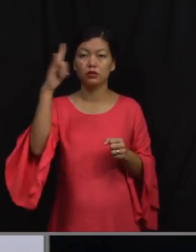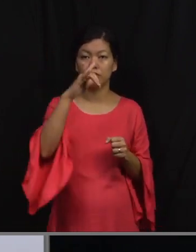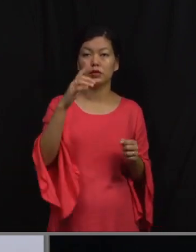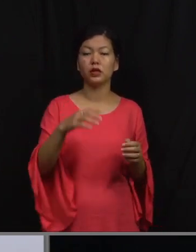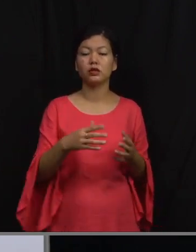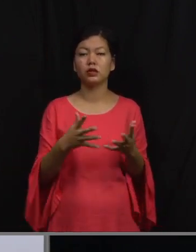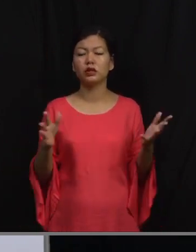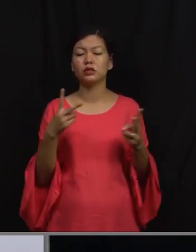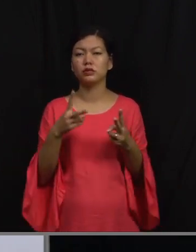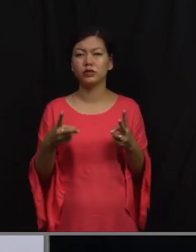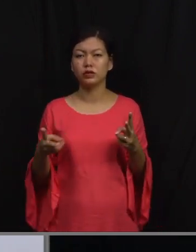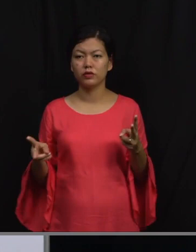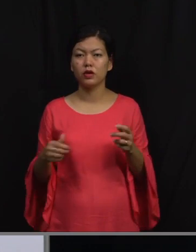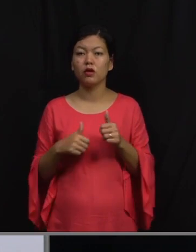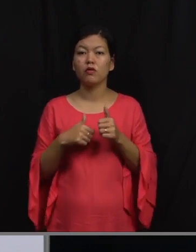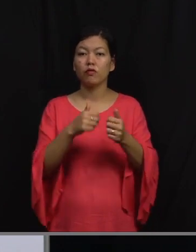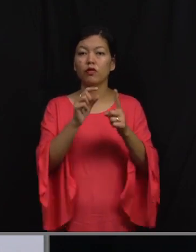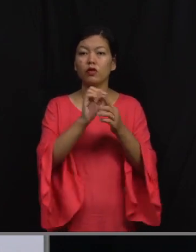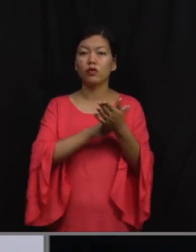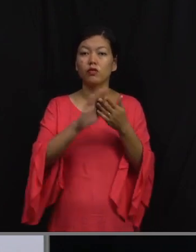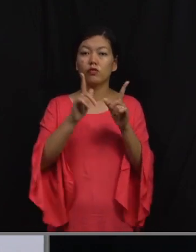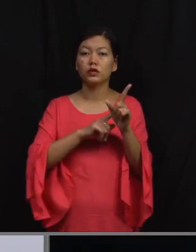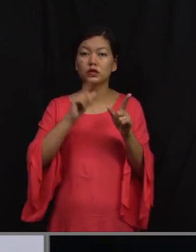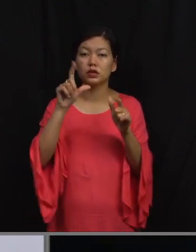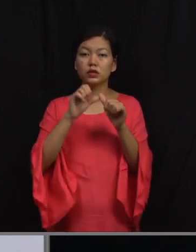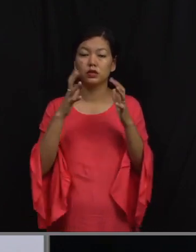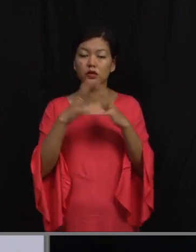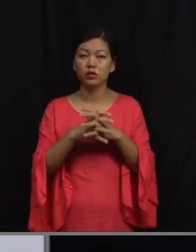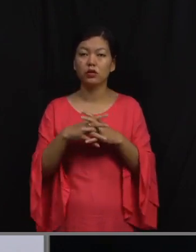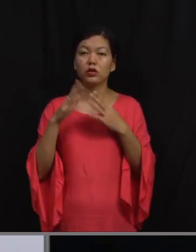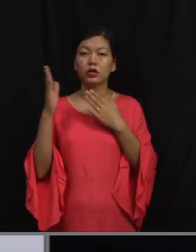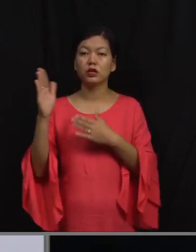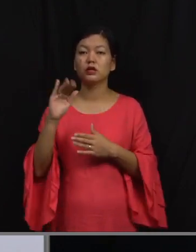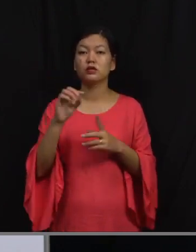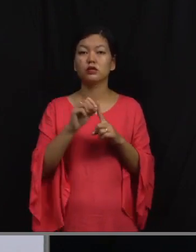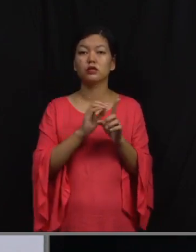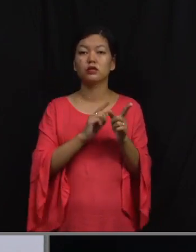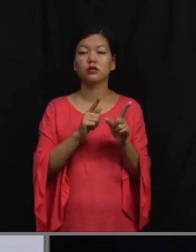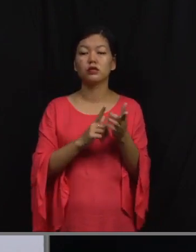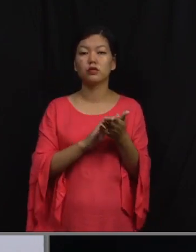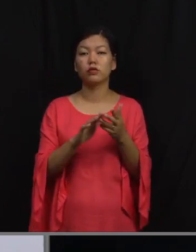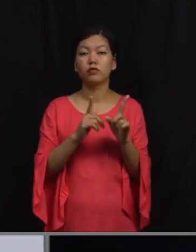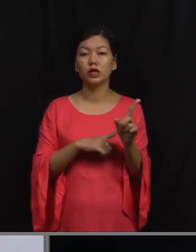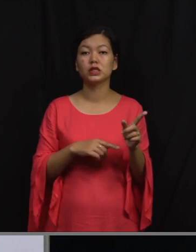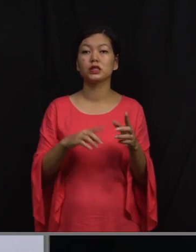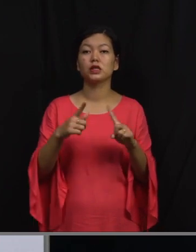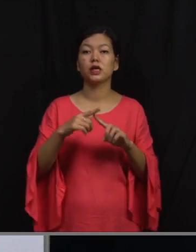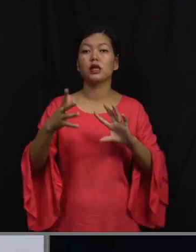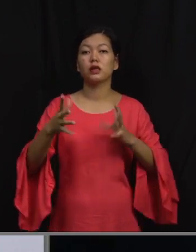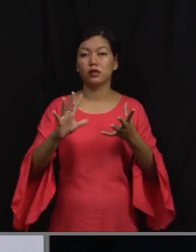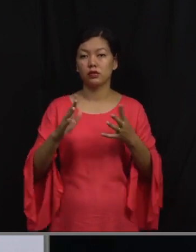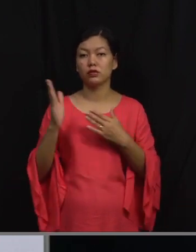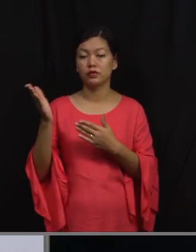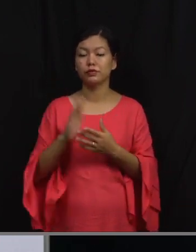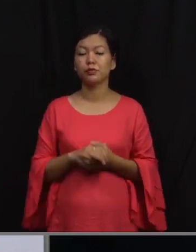of physics and technology, okay, in some cases we got the technology first, and then we develop physics. And in some